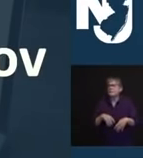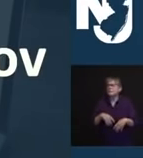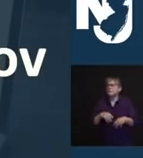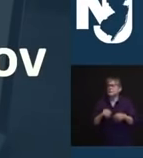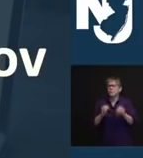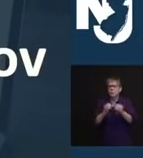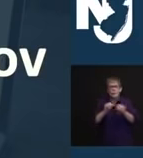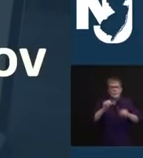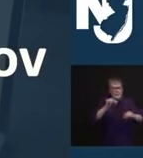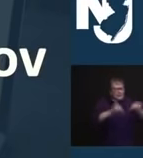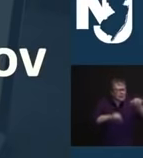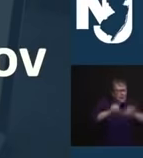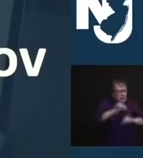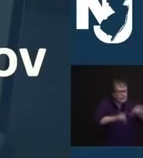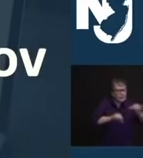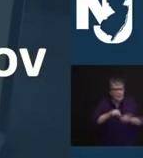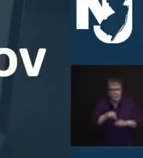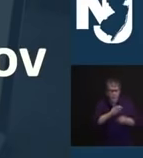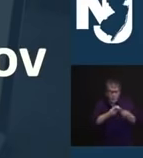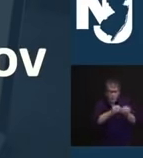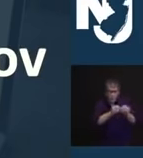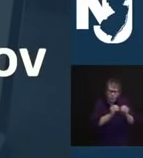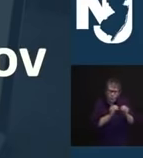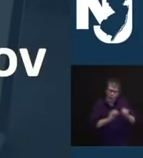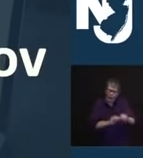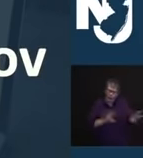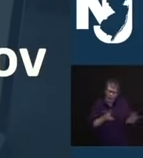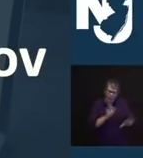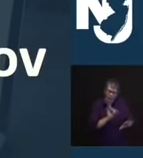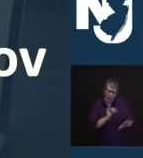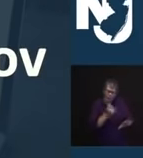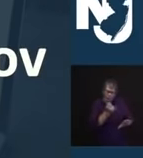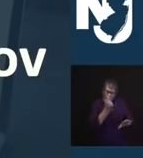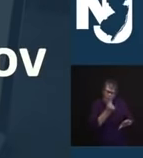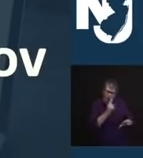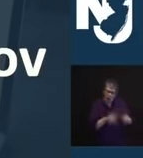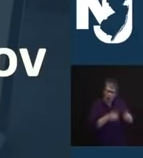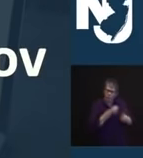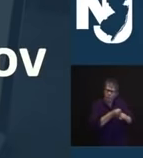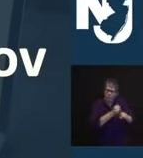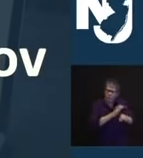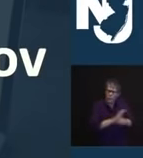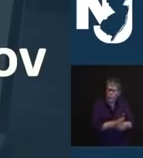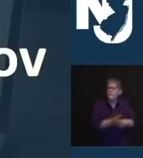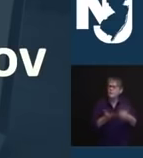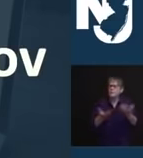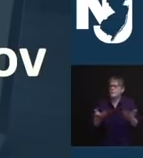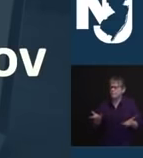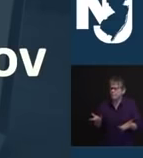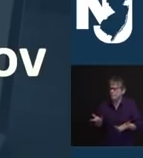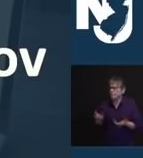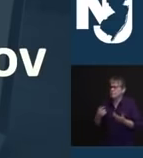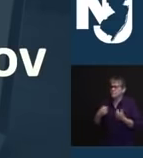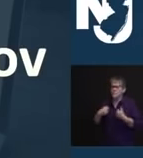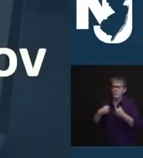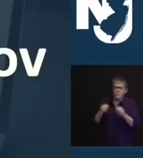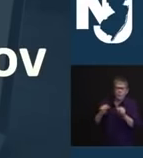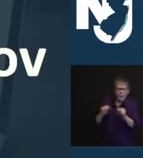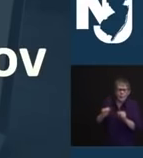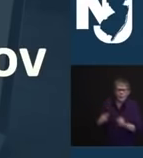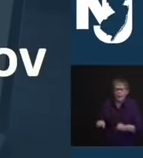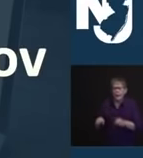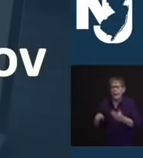now than we did 8 months ago, and we can focus restrictions on the activities that have proven to have the greatest risk